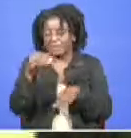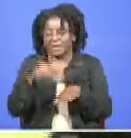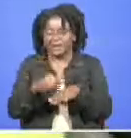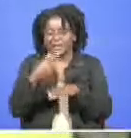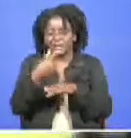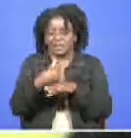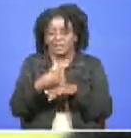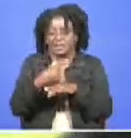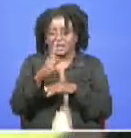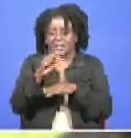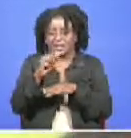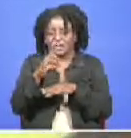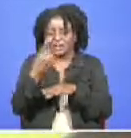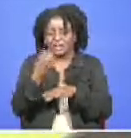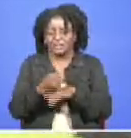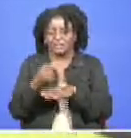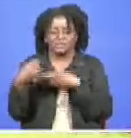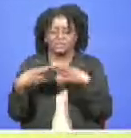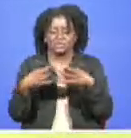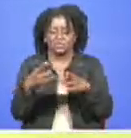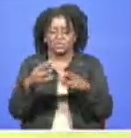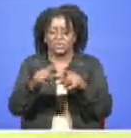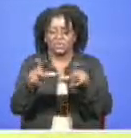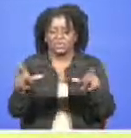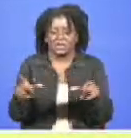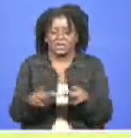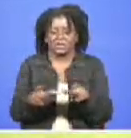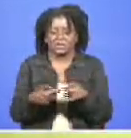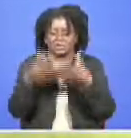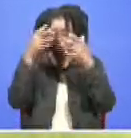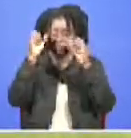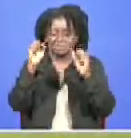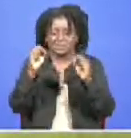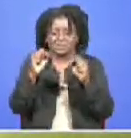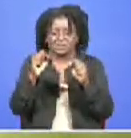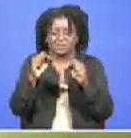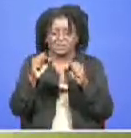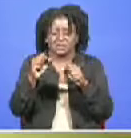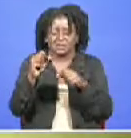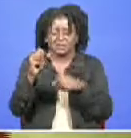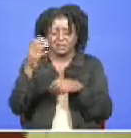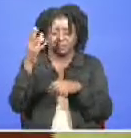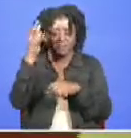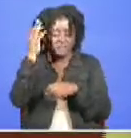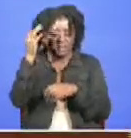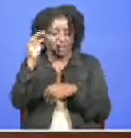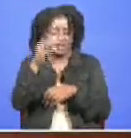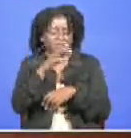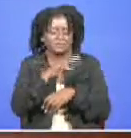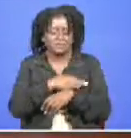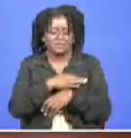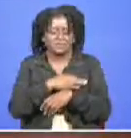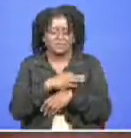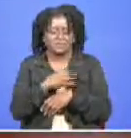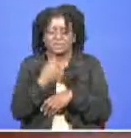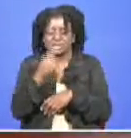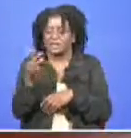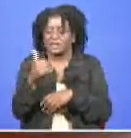B.A.I.C. Michael Foakes stood with team members today saying that they're excited about the new season.